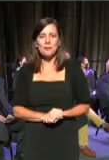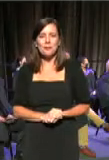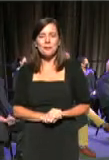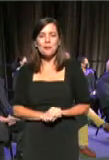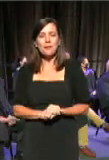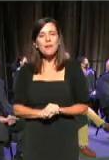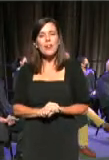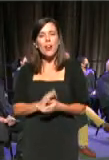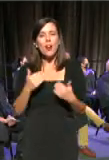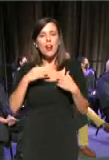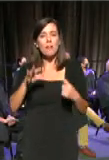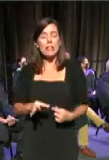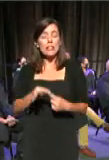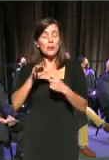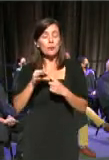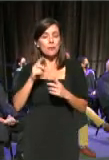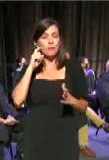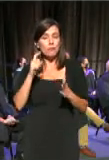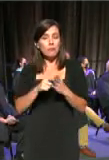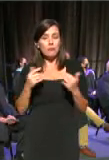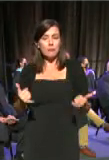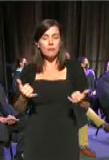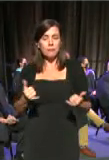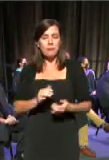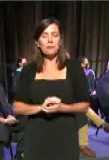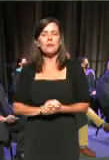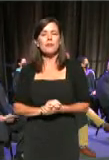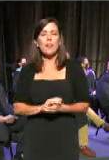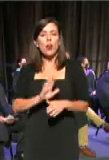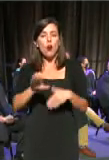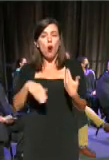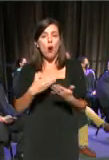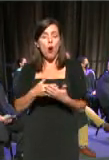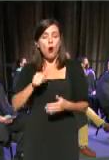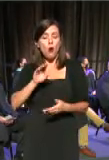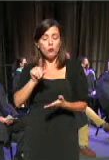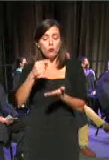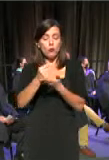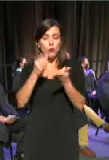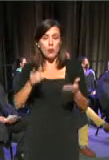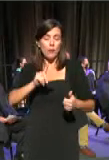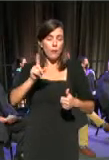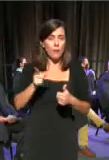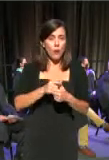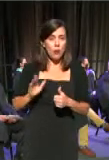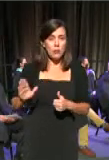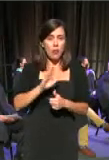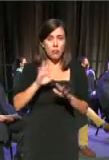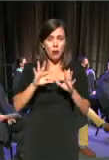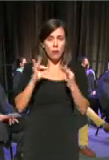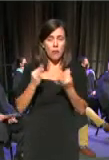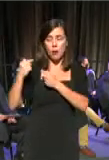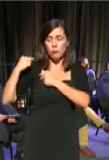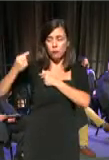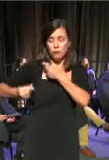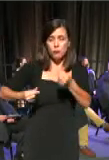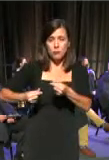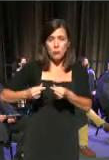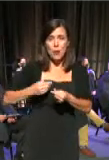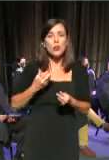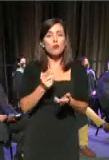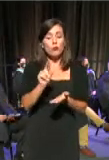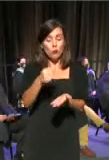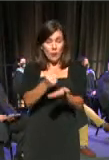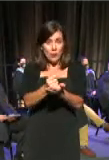We have a very special recognition at this time. Would all the graduates that are the first in their families to graduate please stand